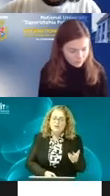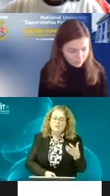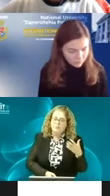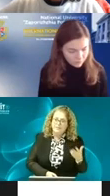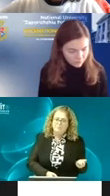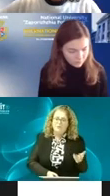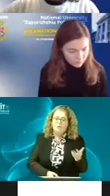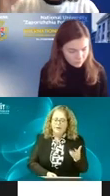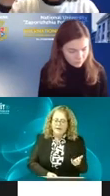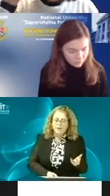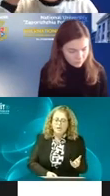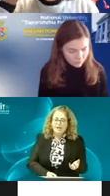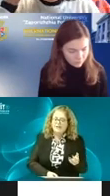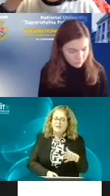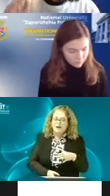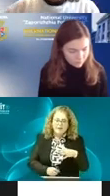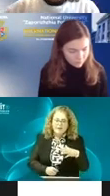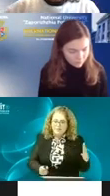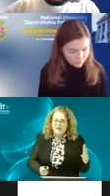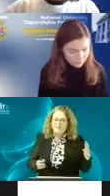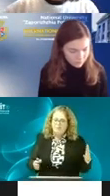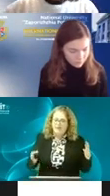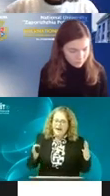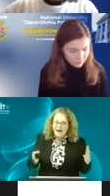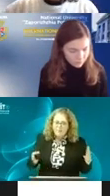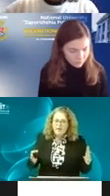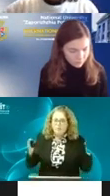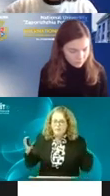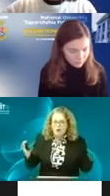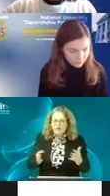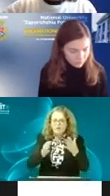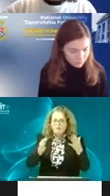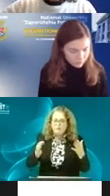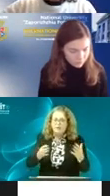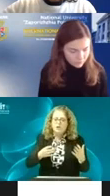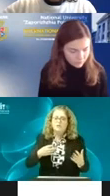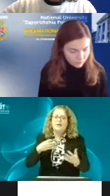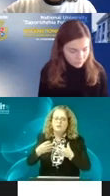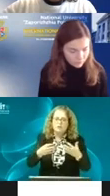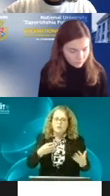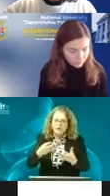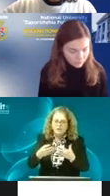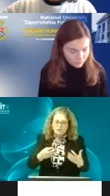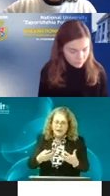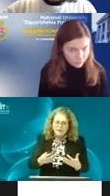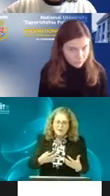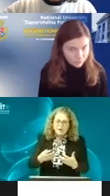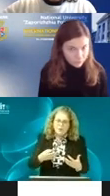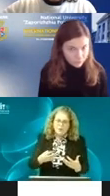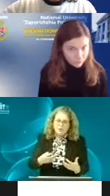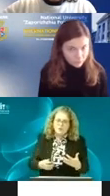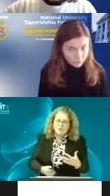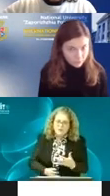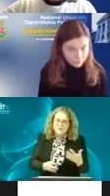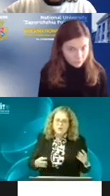refrigerators from Samsung and LG that are becoming a family hub with all the information that we interacting